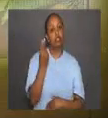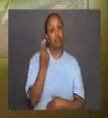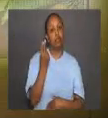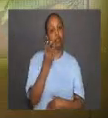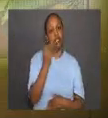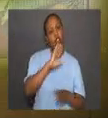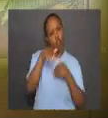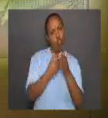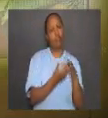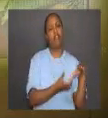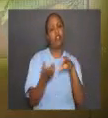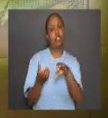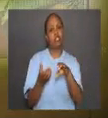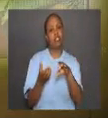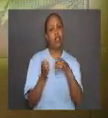basin countries.